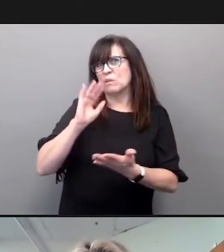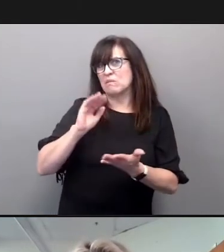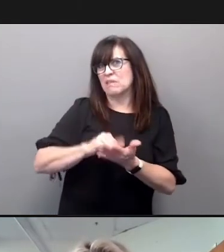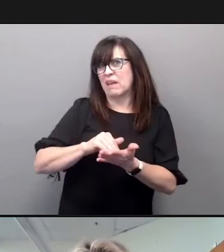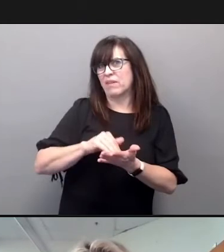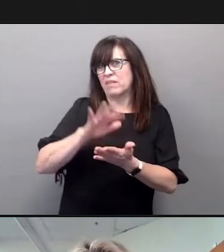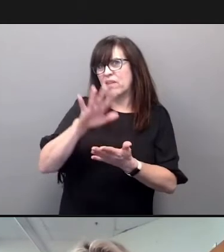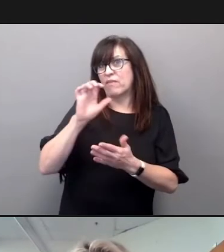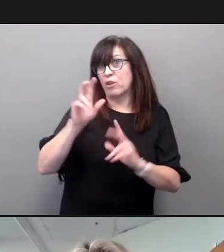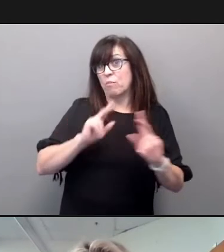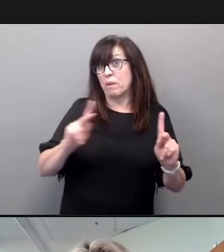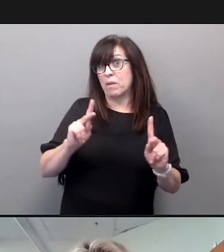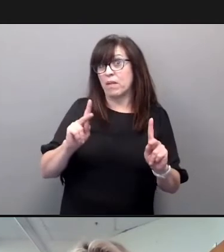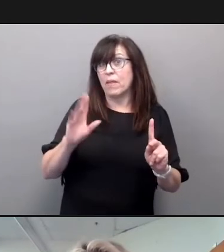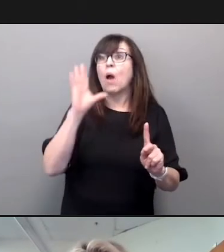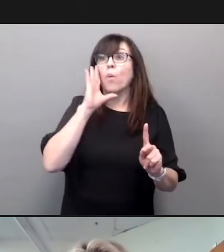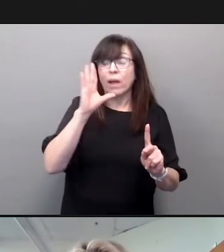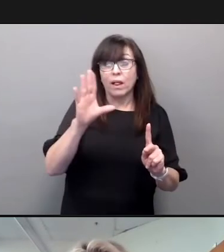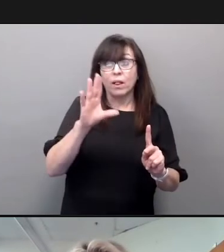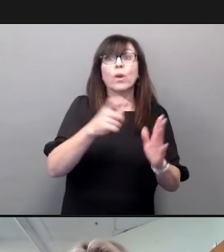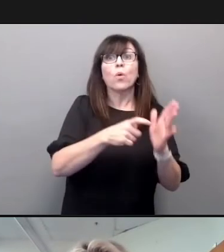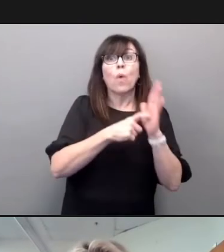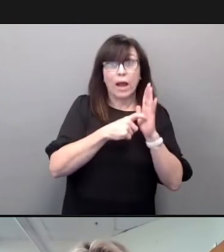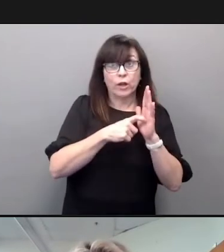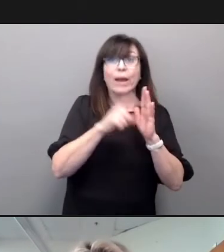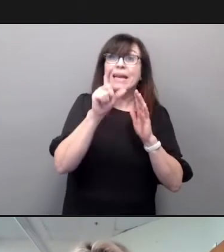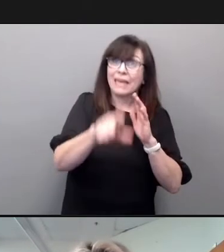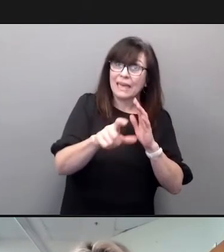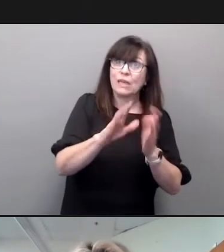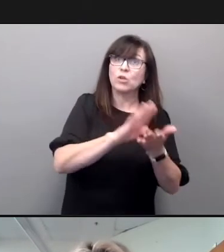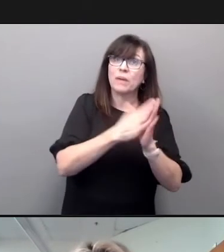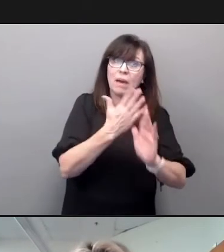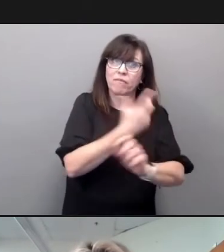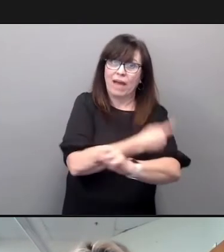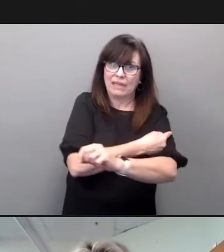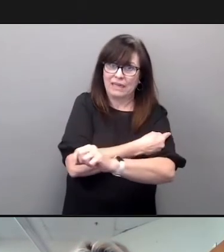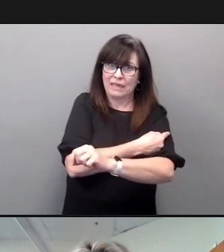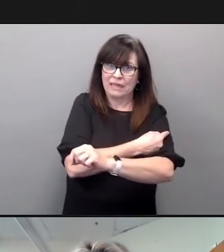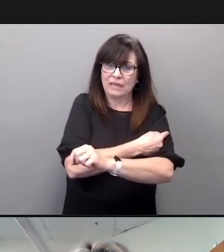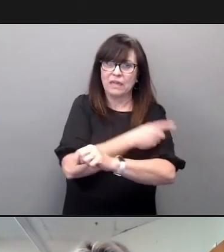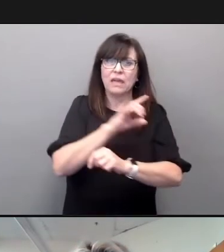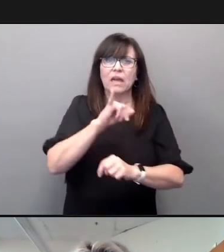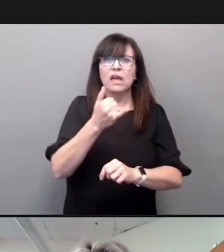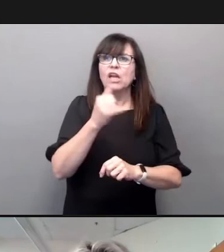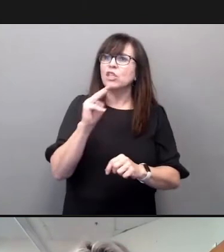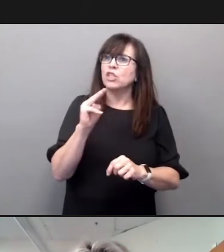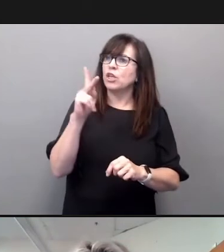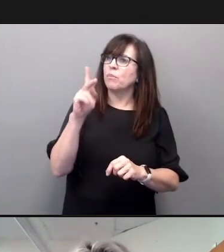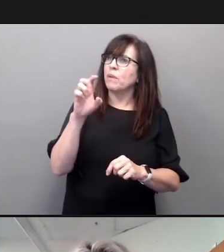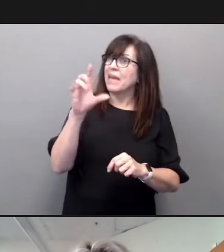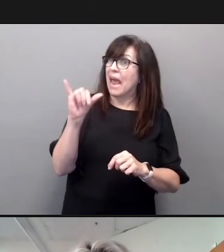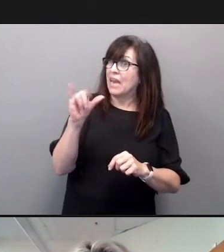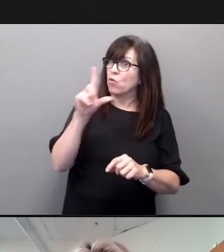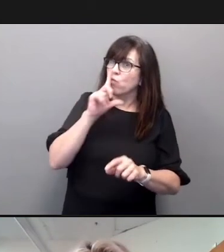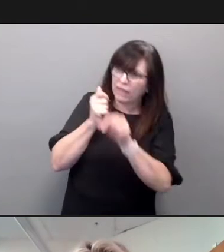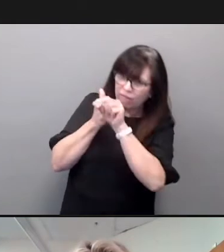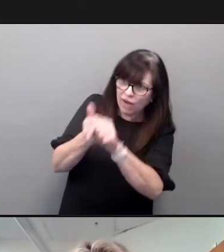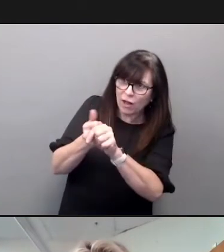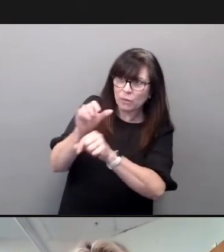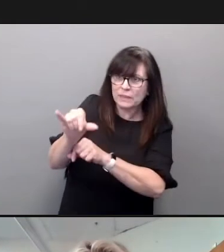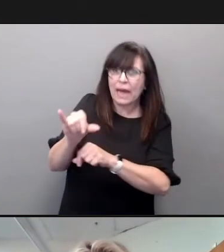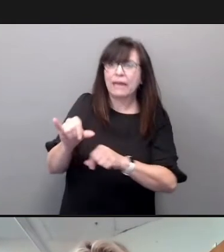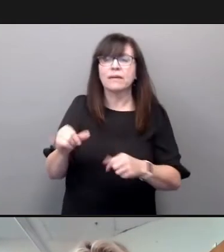57,500 people that will need a vaccine. And Jim Kenney follows this really closely. I'm